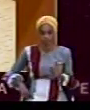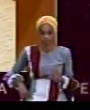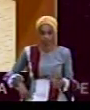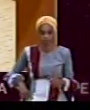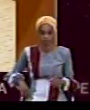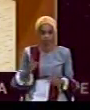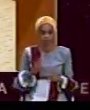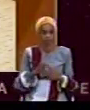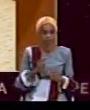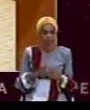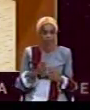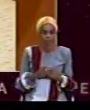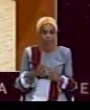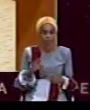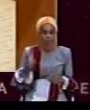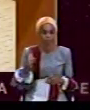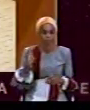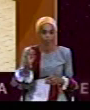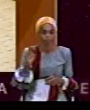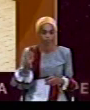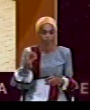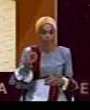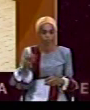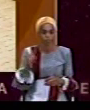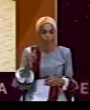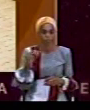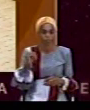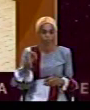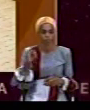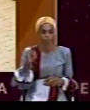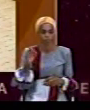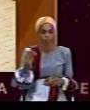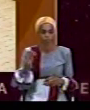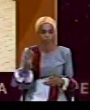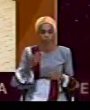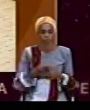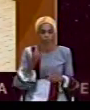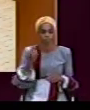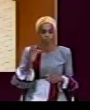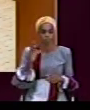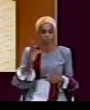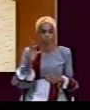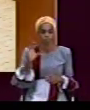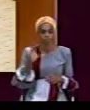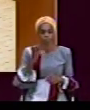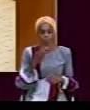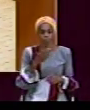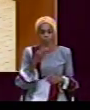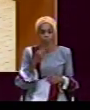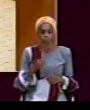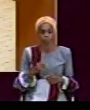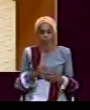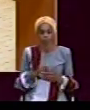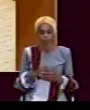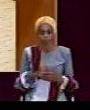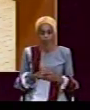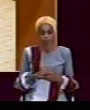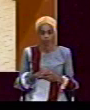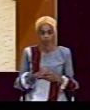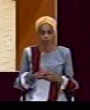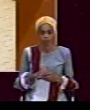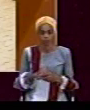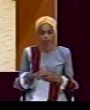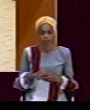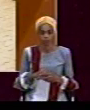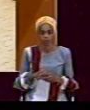My name is Benjamin Idoni from Auchi region, Edo State. Praise the Lord. Last Saturday, my